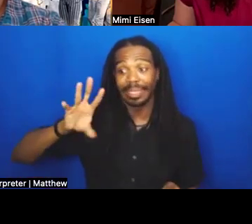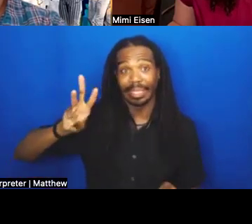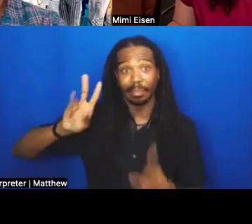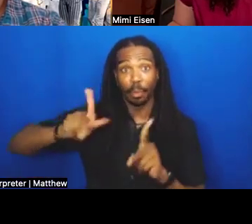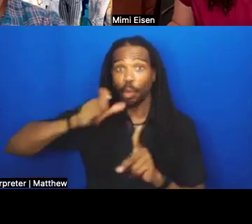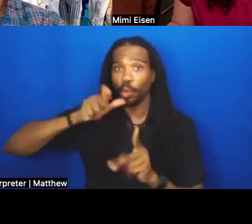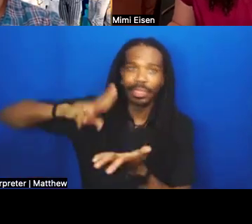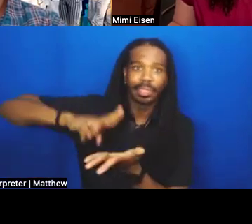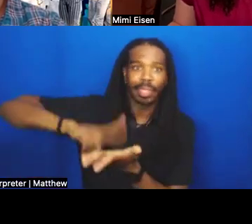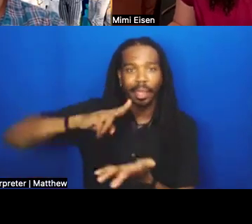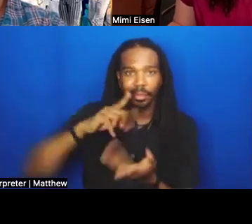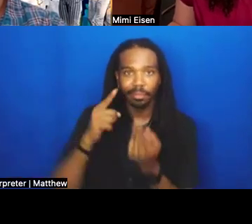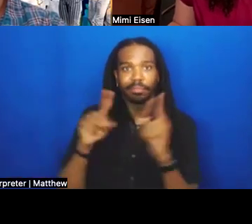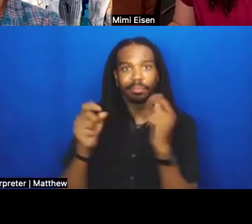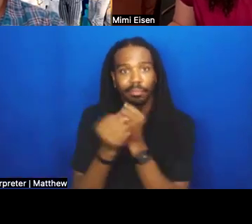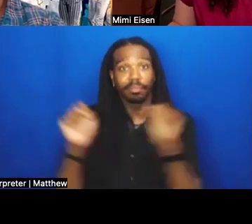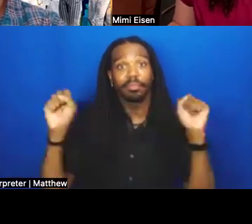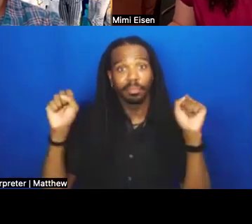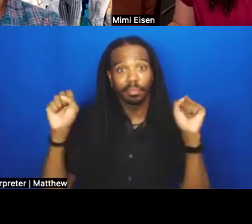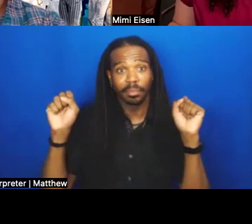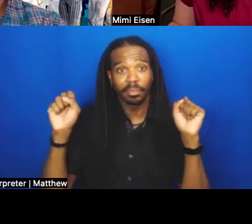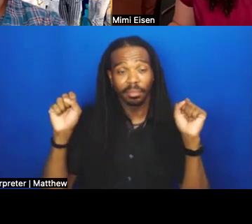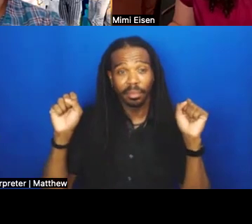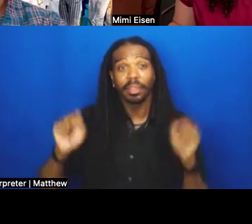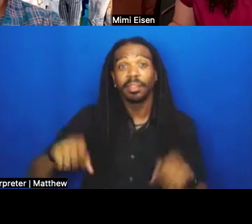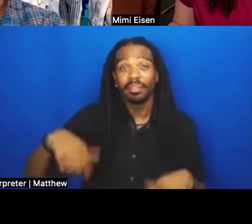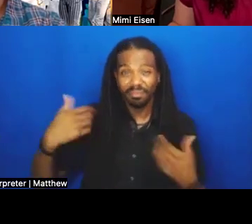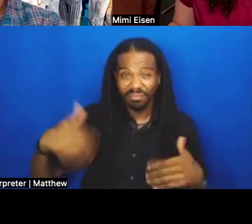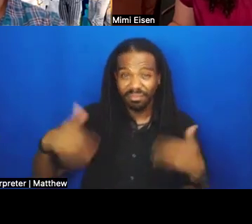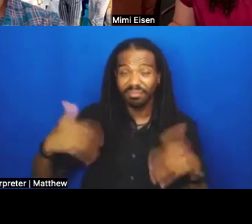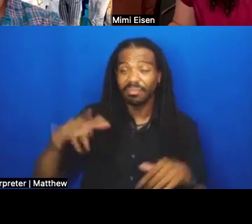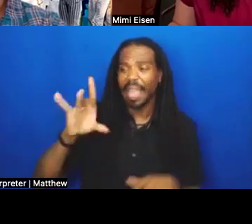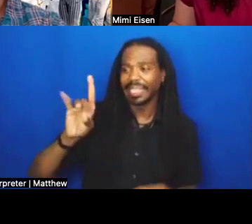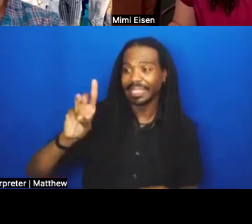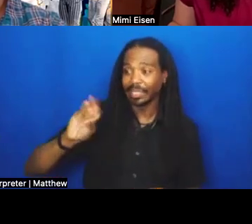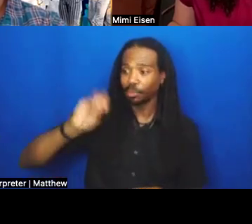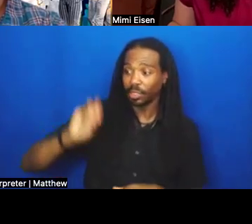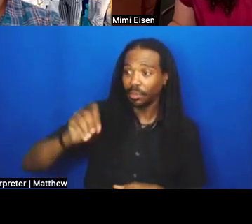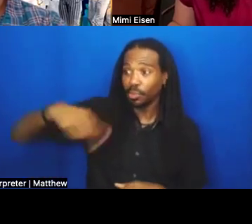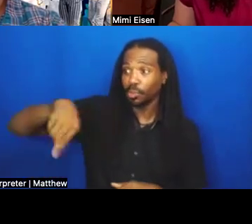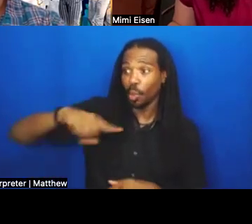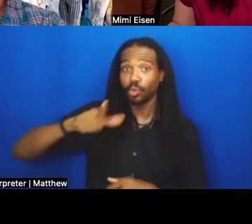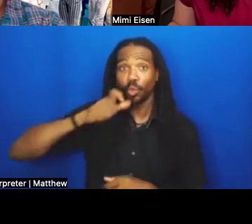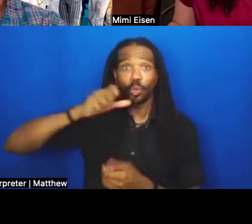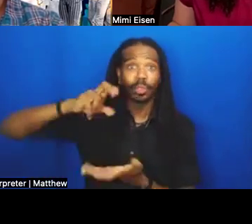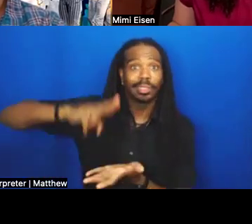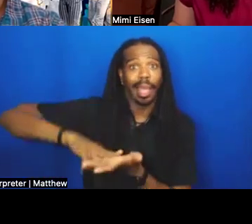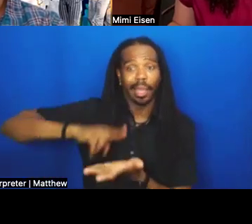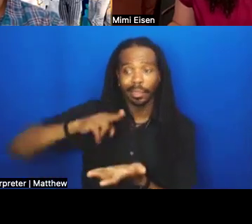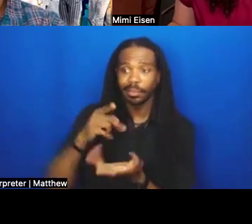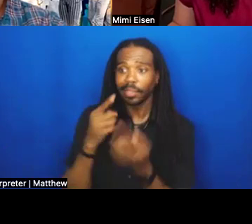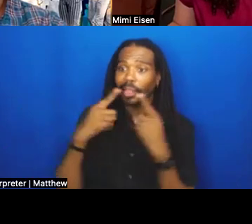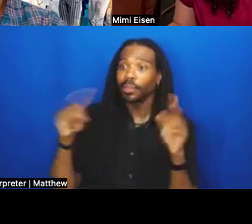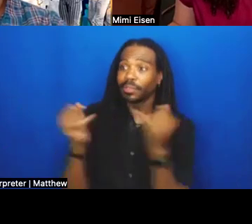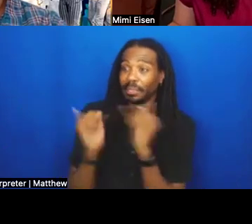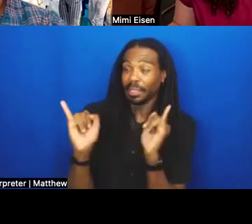So 86% of the signers of the Declaration of Independence. So people should definitely be using that statistic and